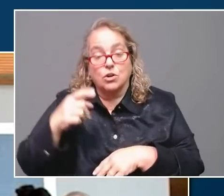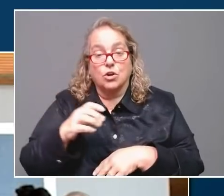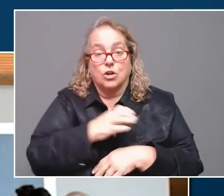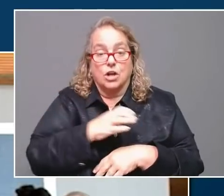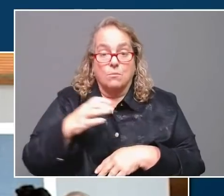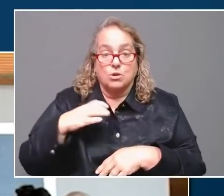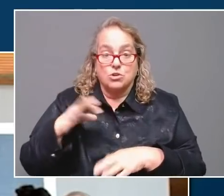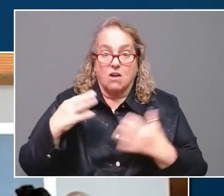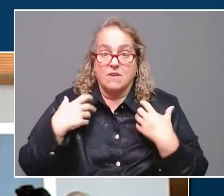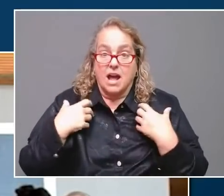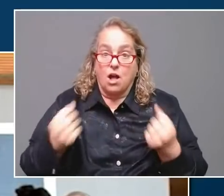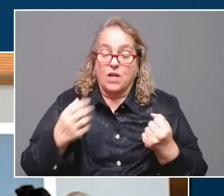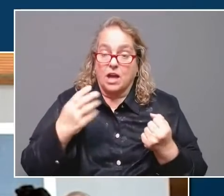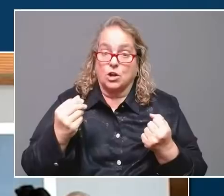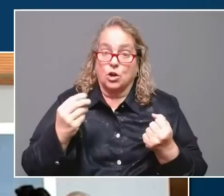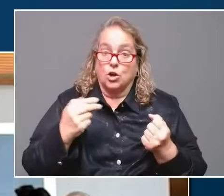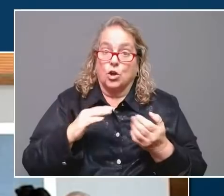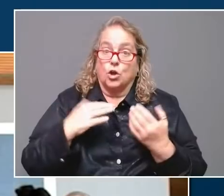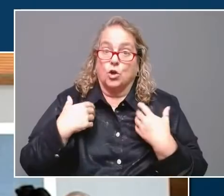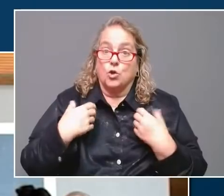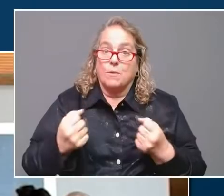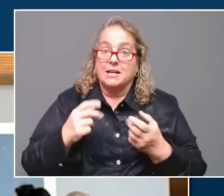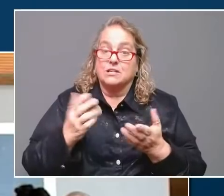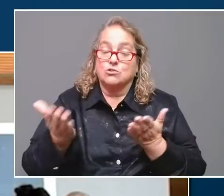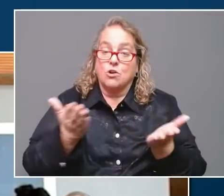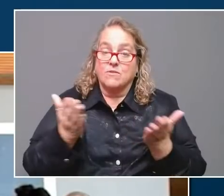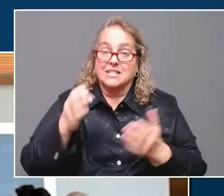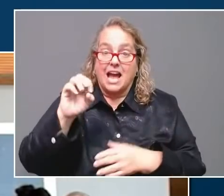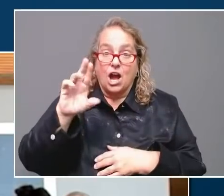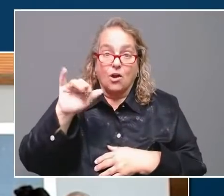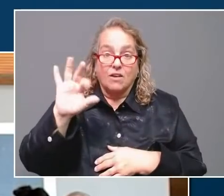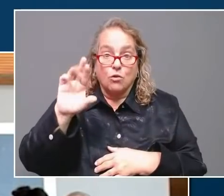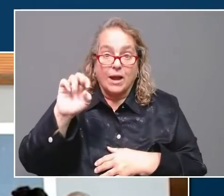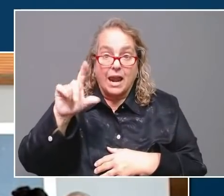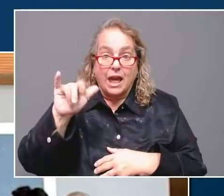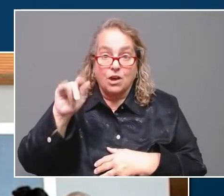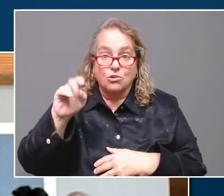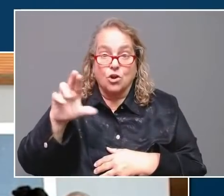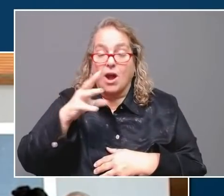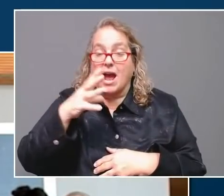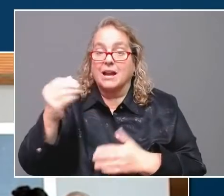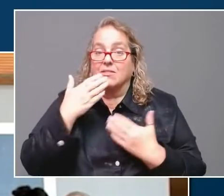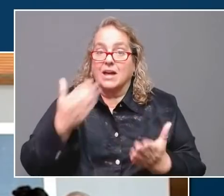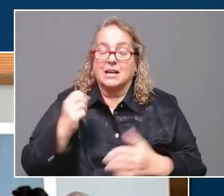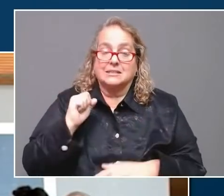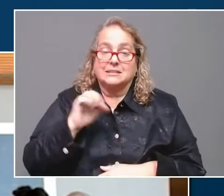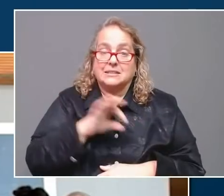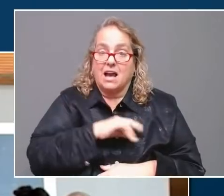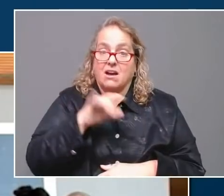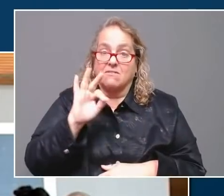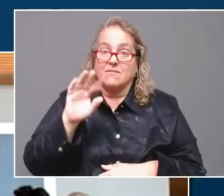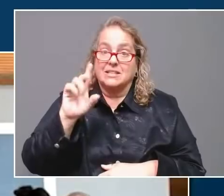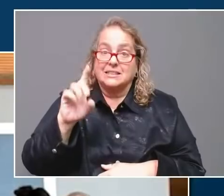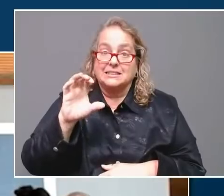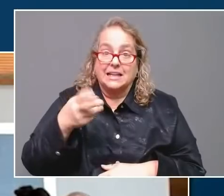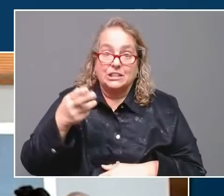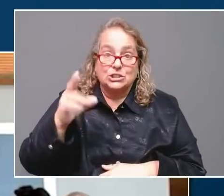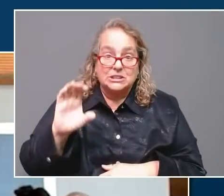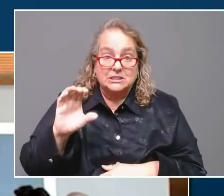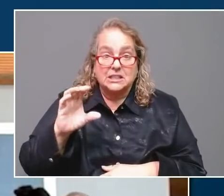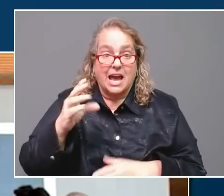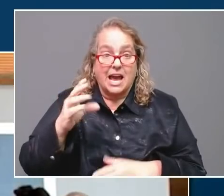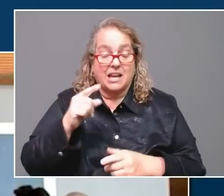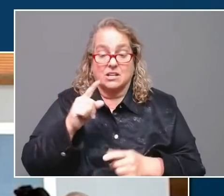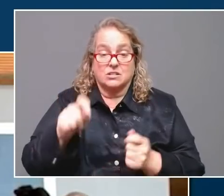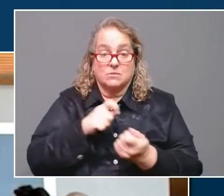Human Services, Eric Friedlander. I'd also like to thank the staff at PCHC. In particular, we have with us the Chief